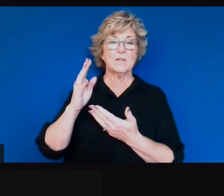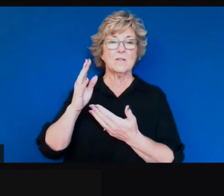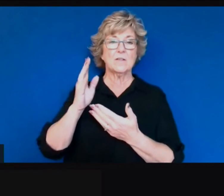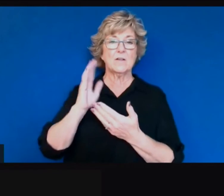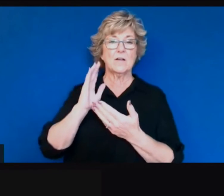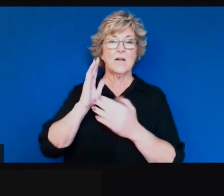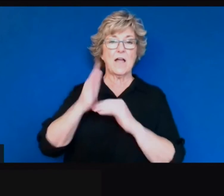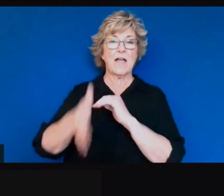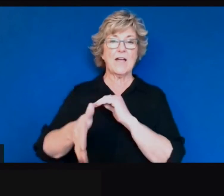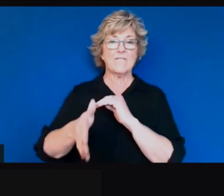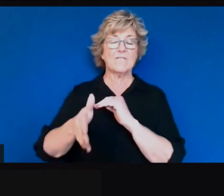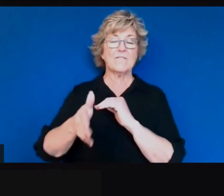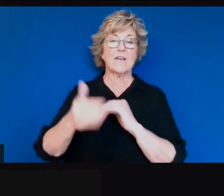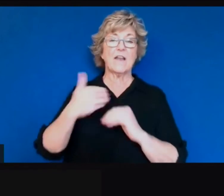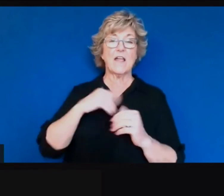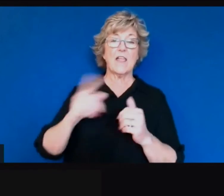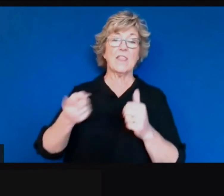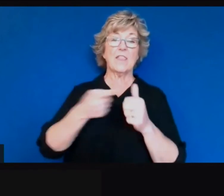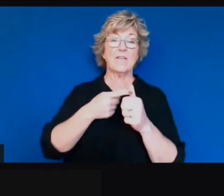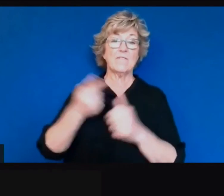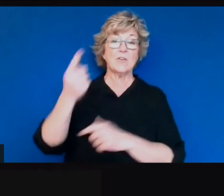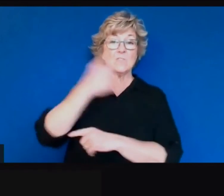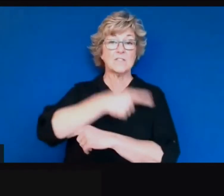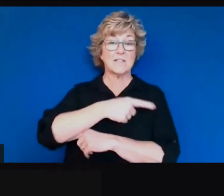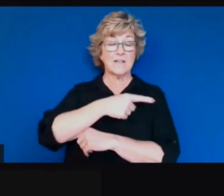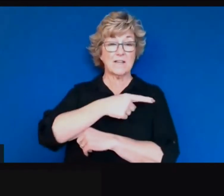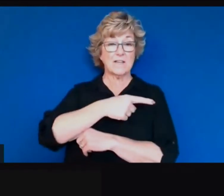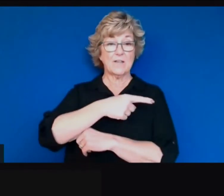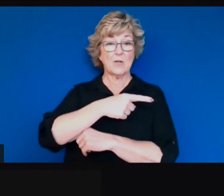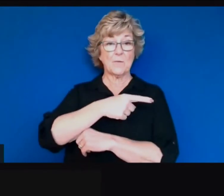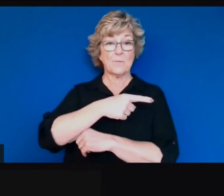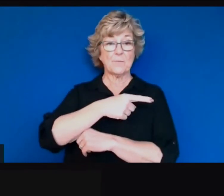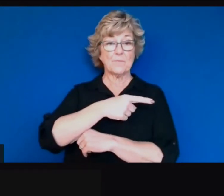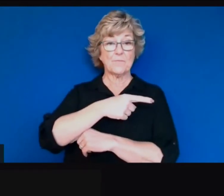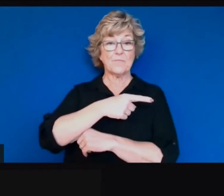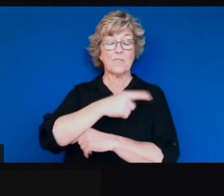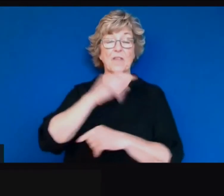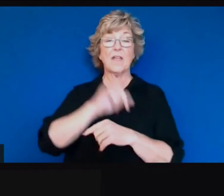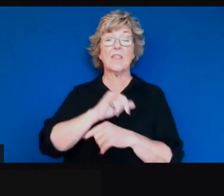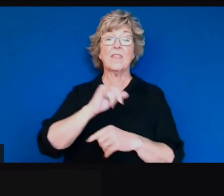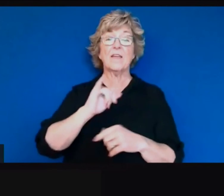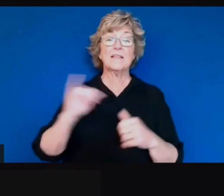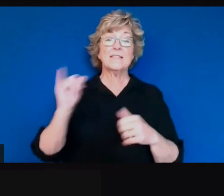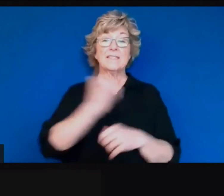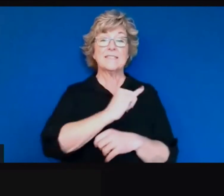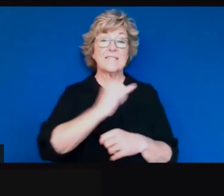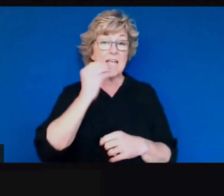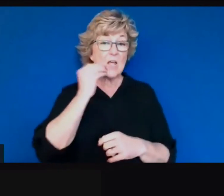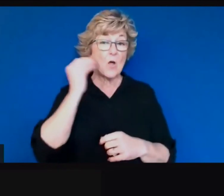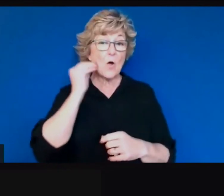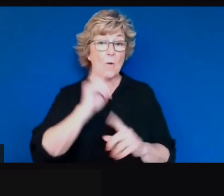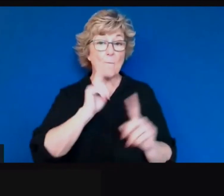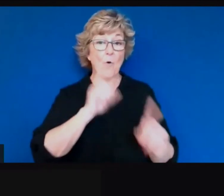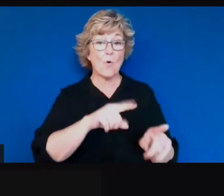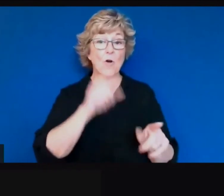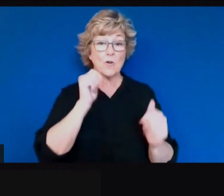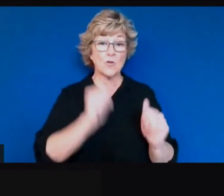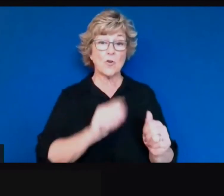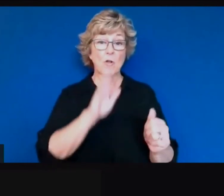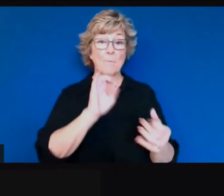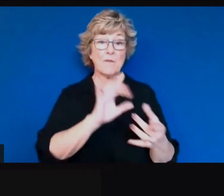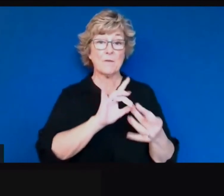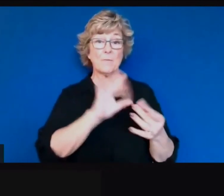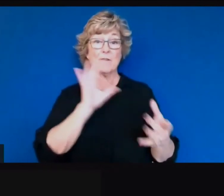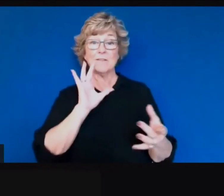we have the first day when that regional stay-at-home order could be lifted. So if you're looking at